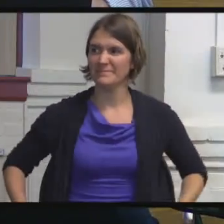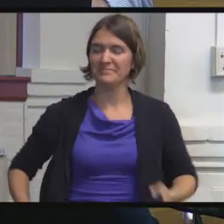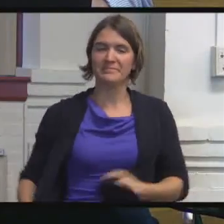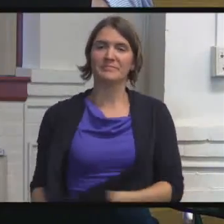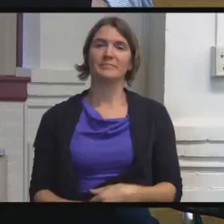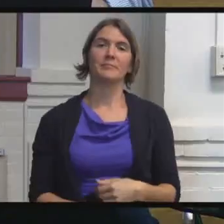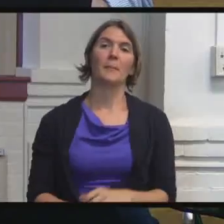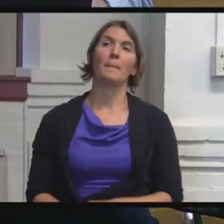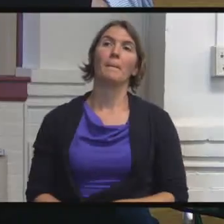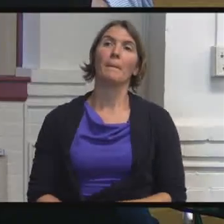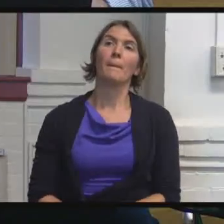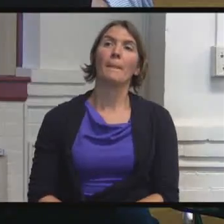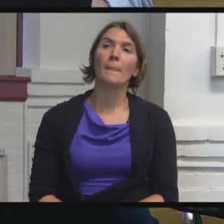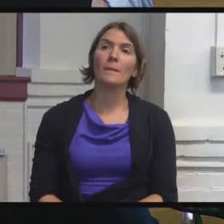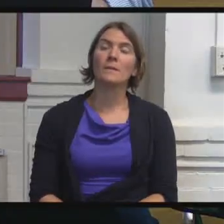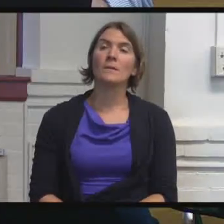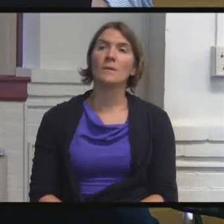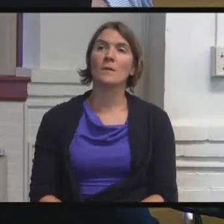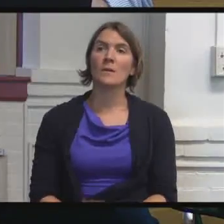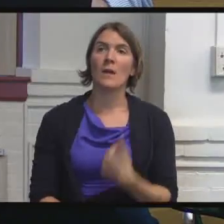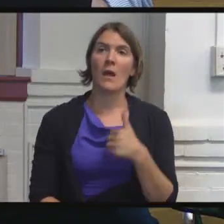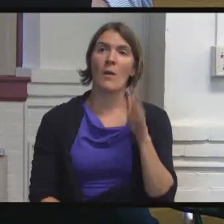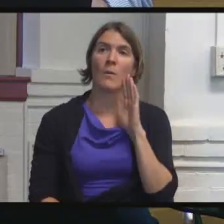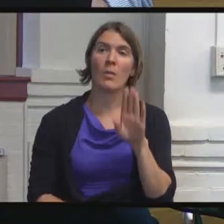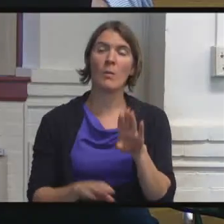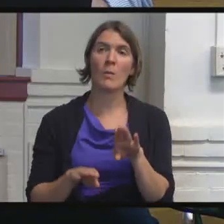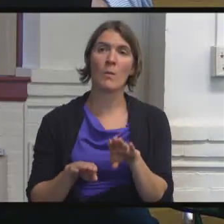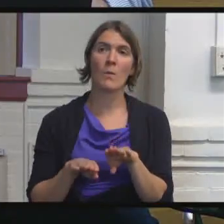So what I wanted to do was